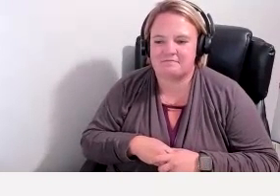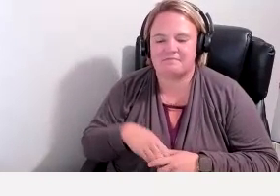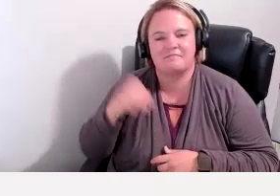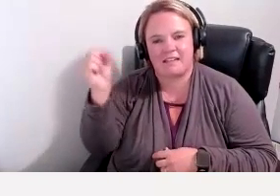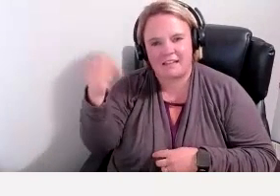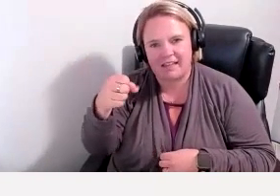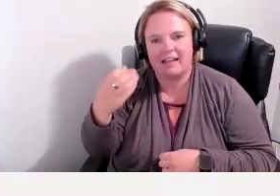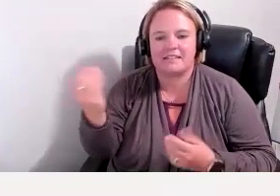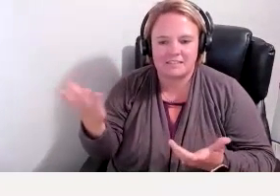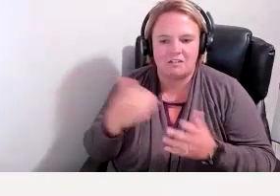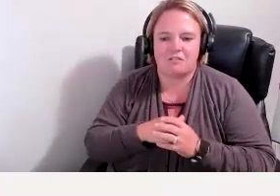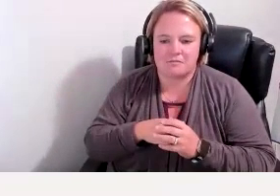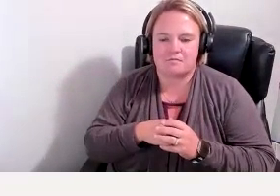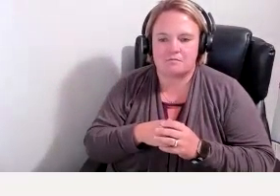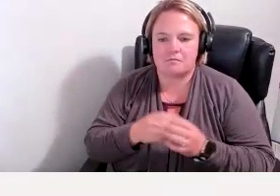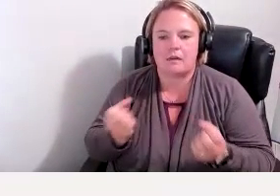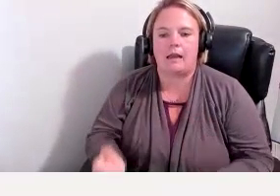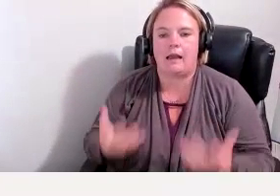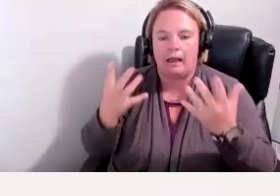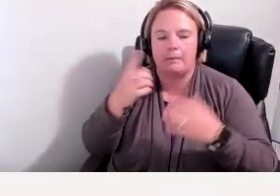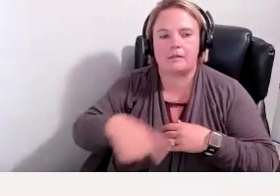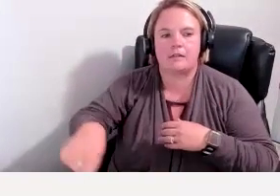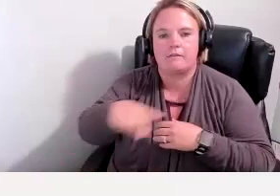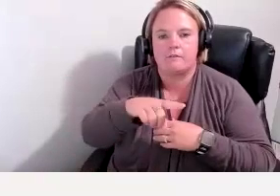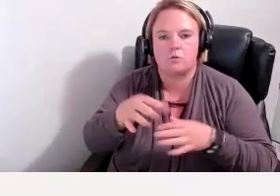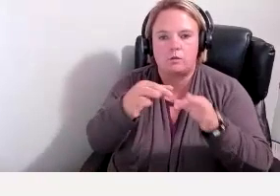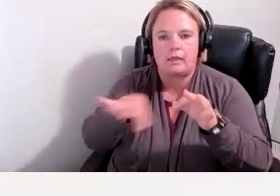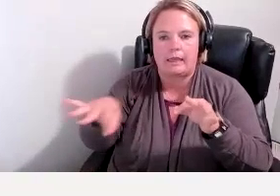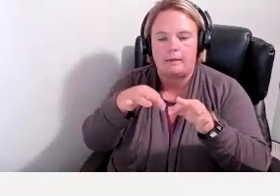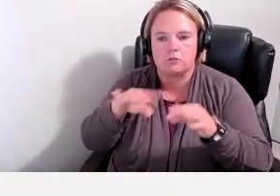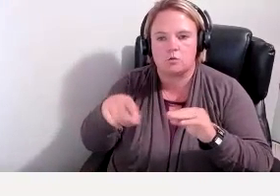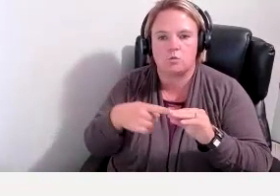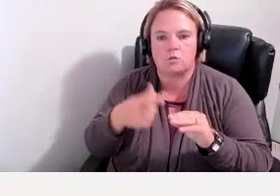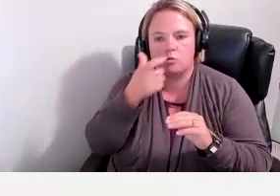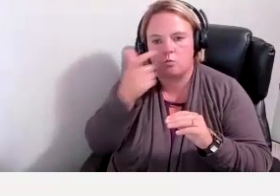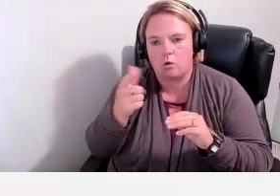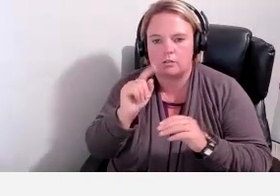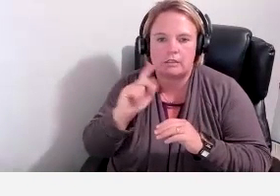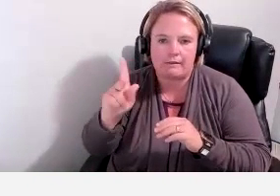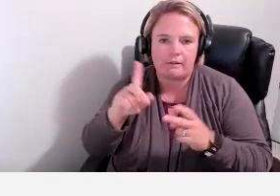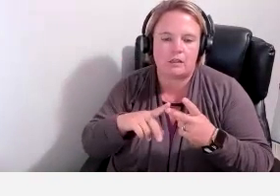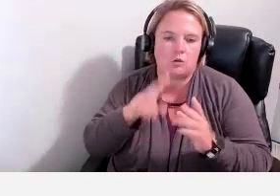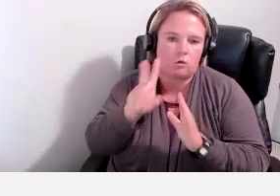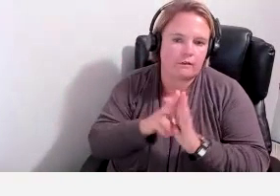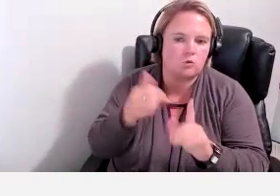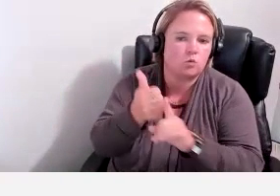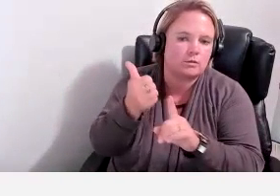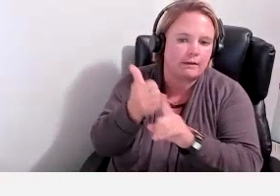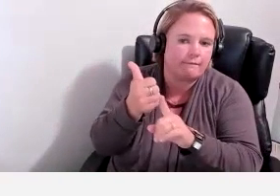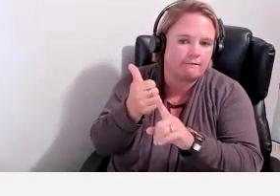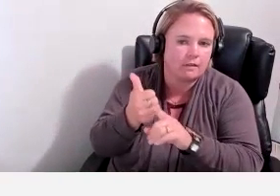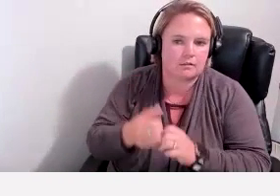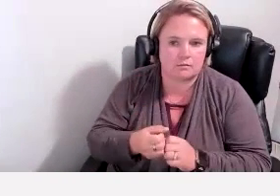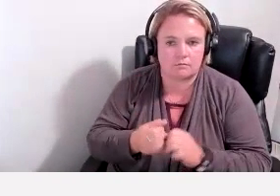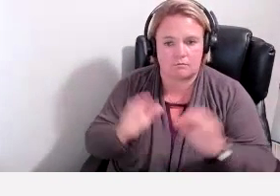Yeah. So, how many of you use captions when you watch TV or video or anything like that? Yeah,